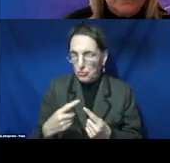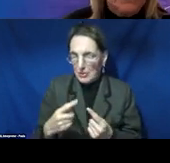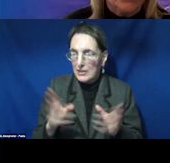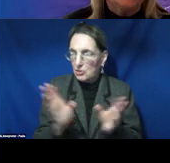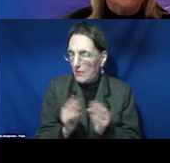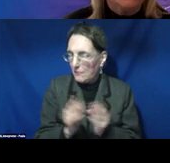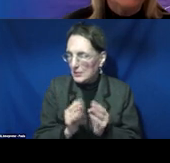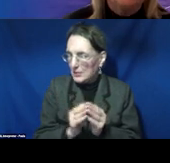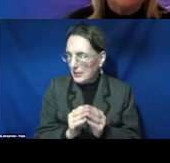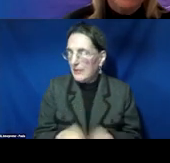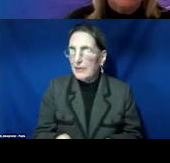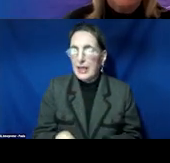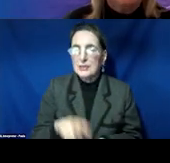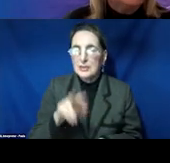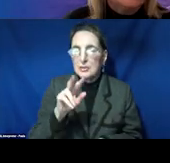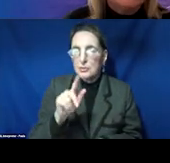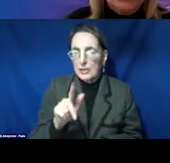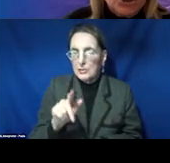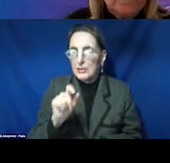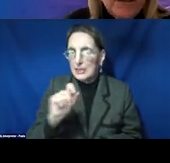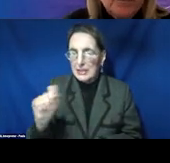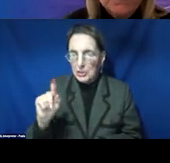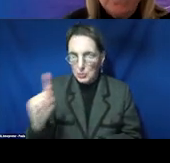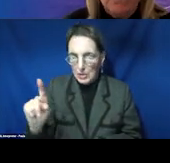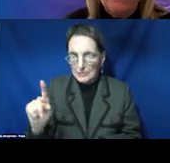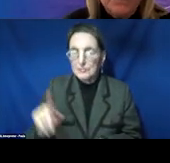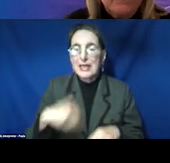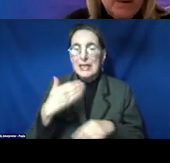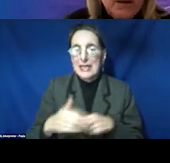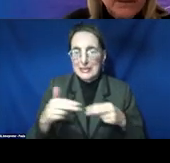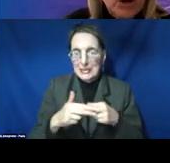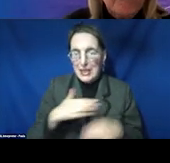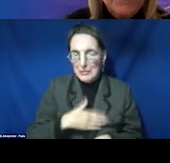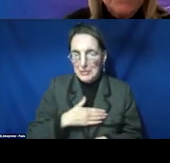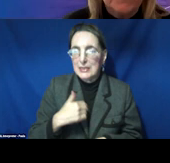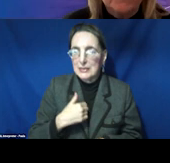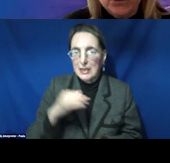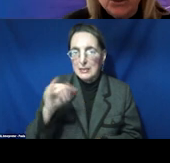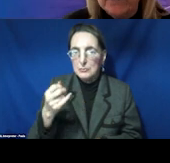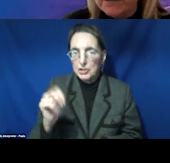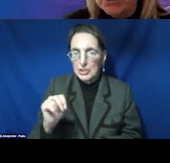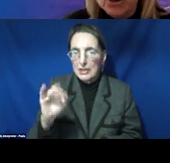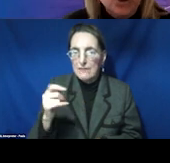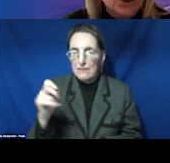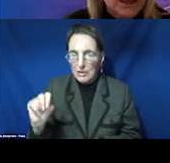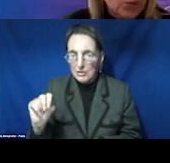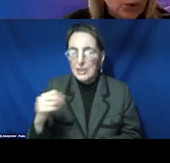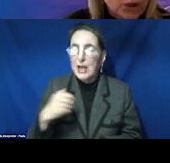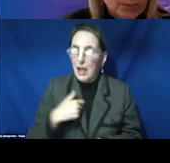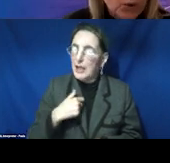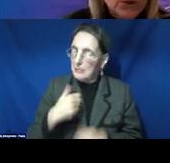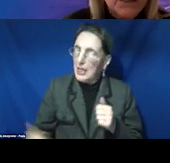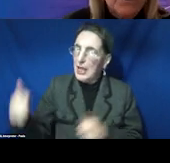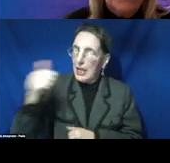23-1. Next slide, please. My name is Jean Feldman. I'm head of the Policy Office and the Division of Institution and